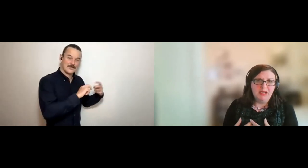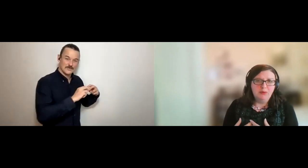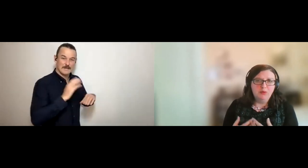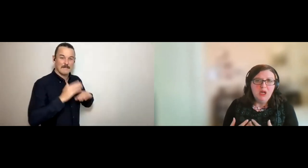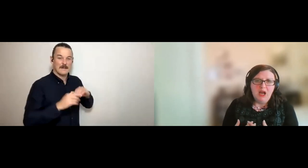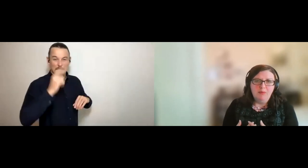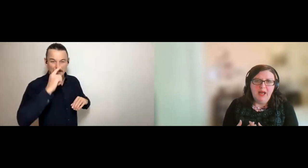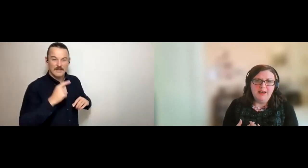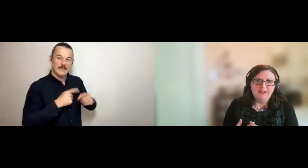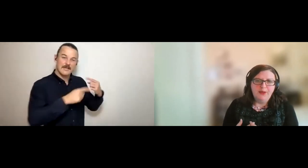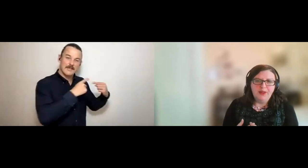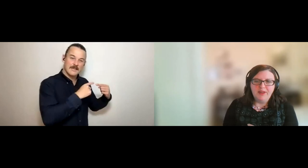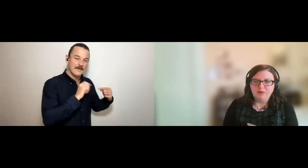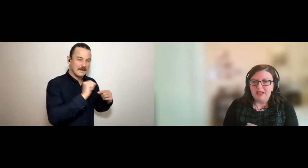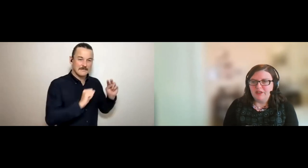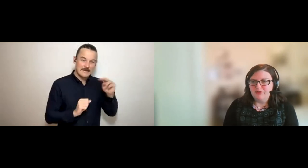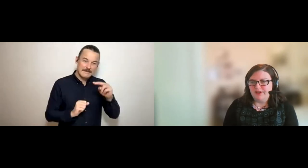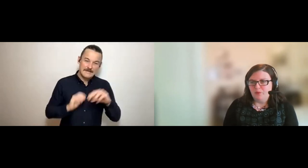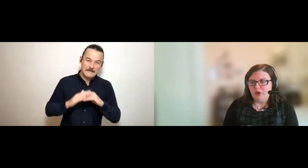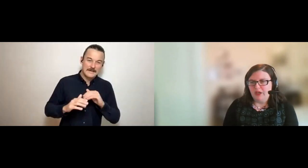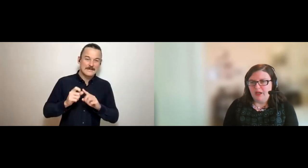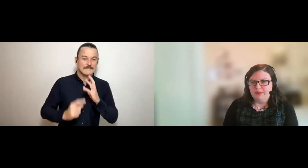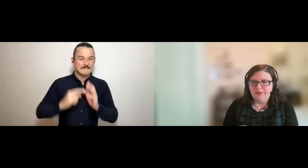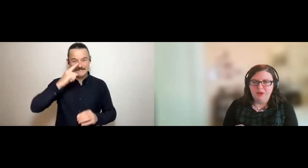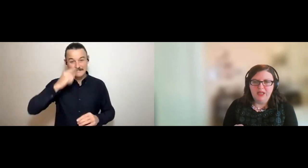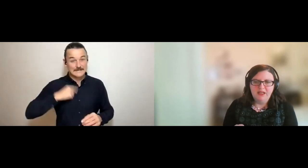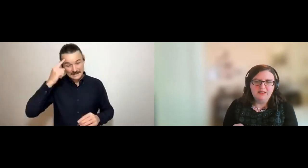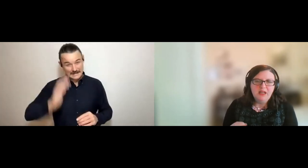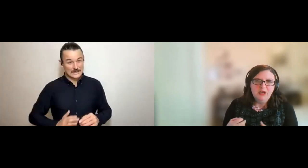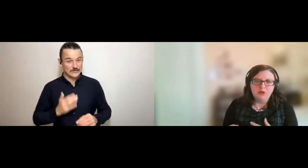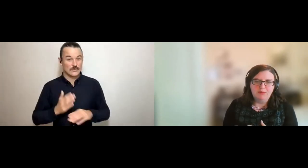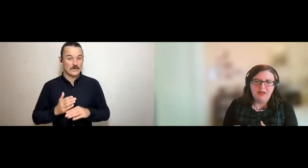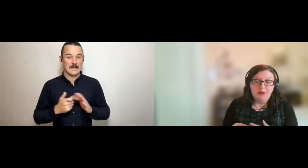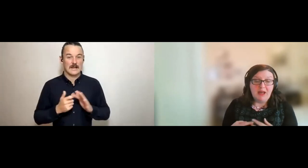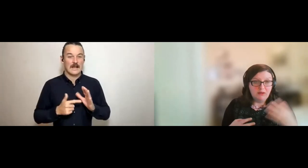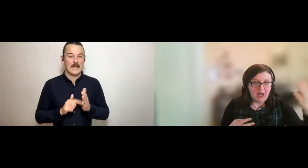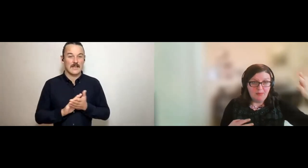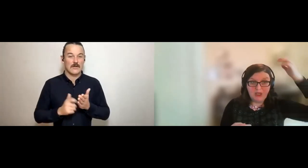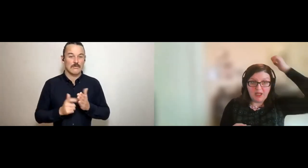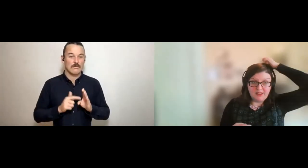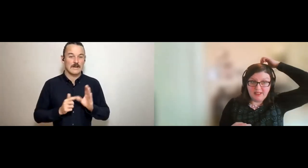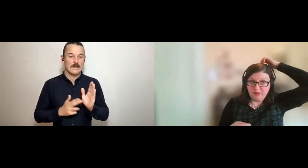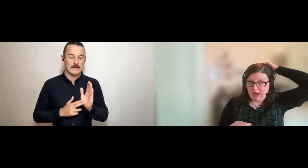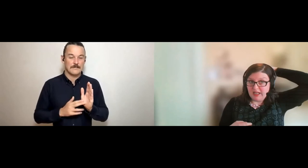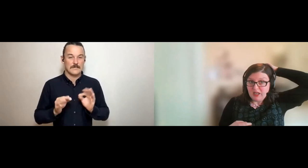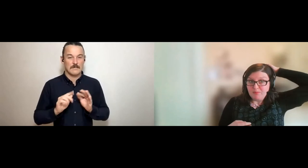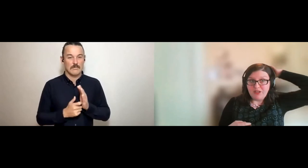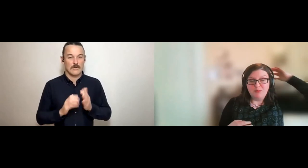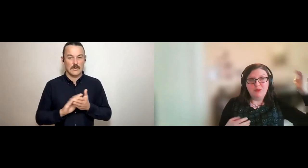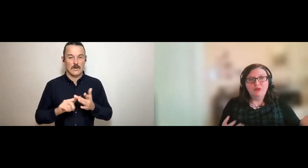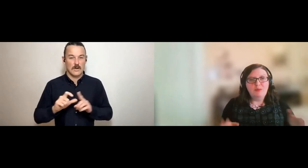people. Um, and I think that there's a really interesting work, um, Catherine Berheid talked about, about, um, glass ceiling that Ray